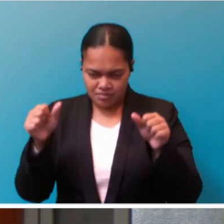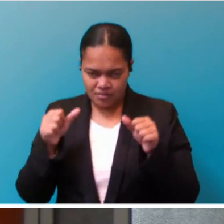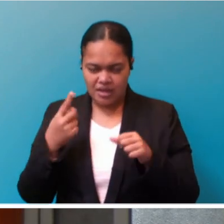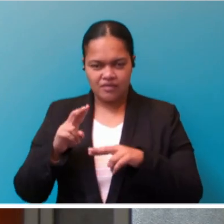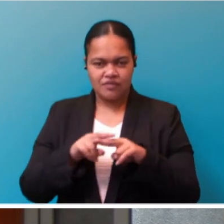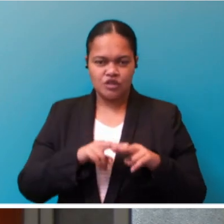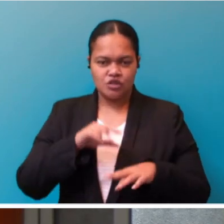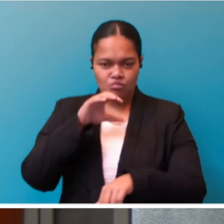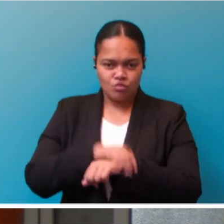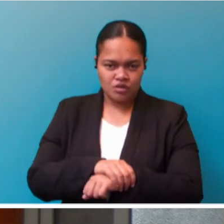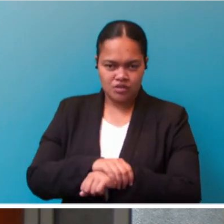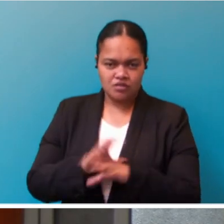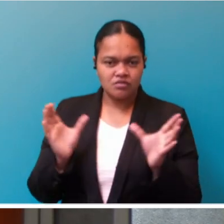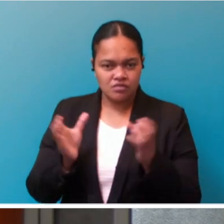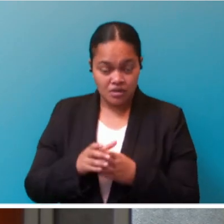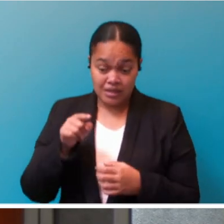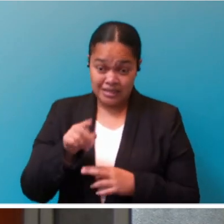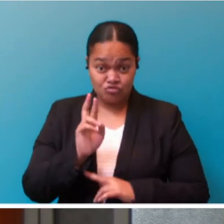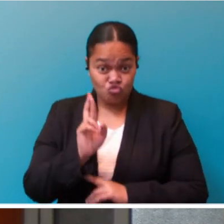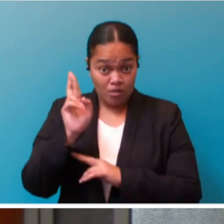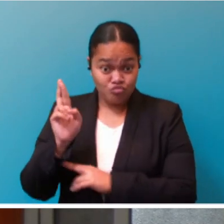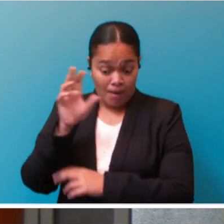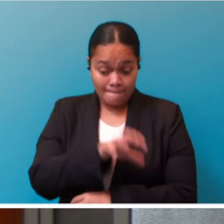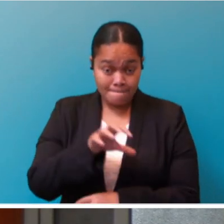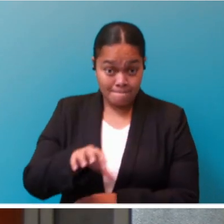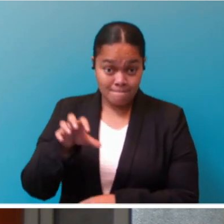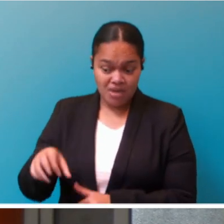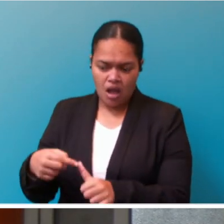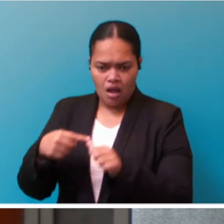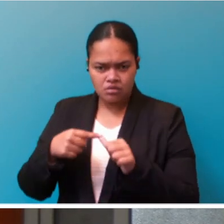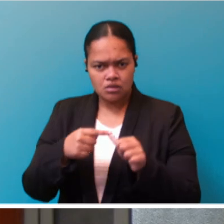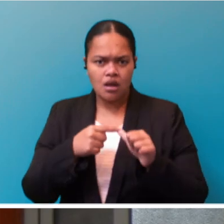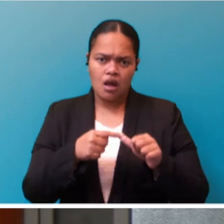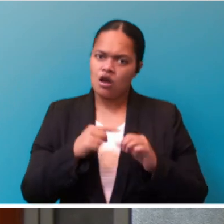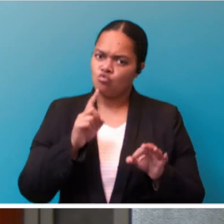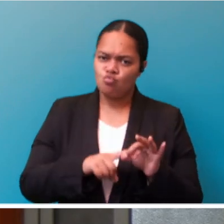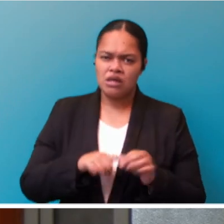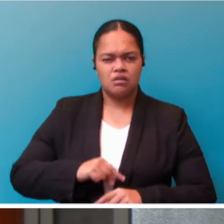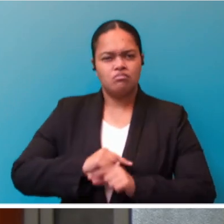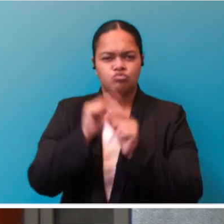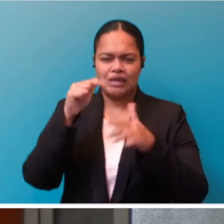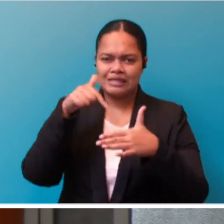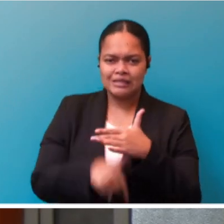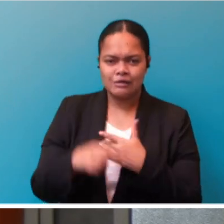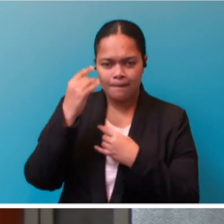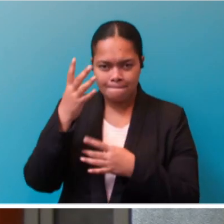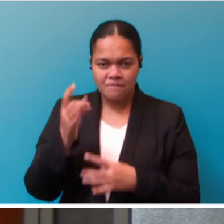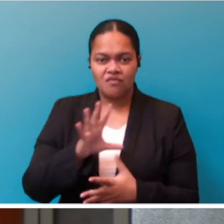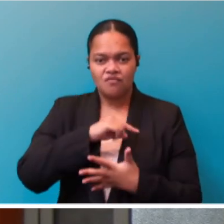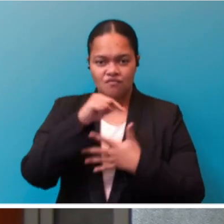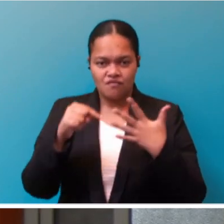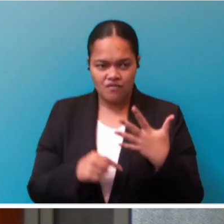Force. These representatives actively answered questions in great detail as we defended our report for 5